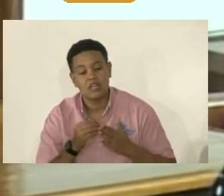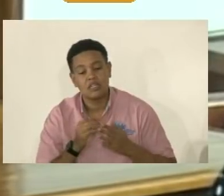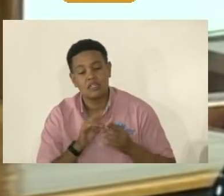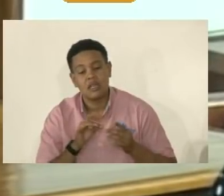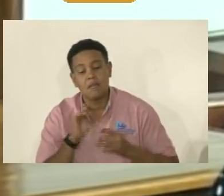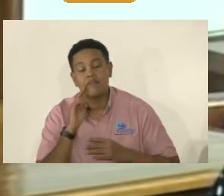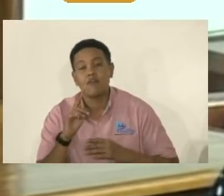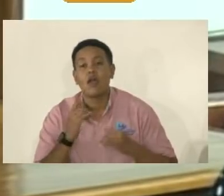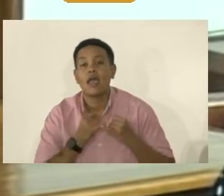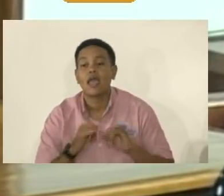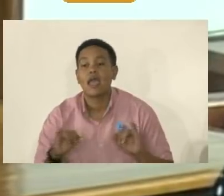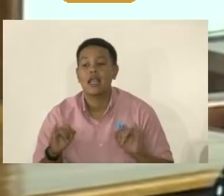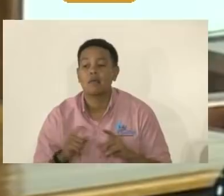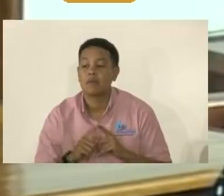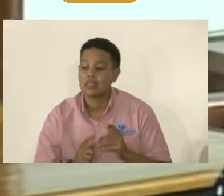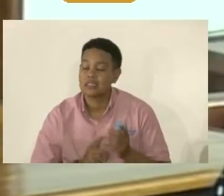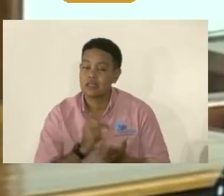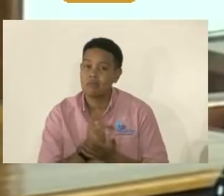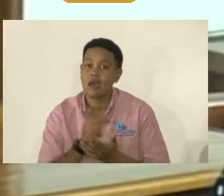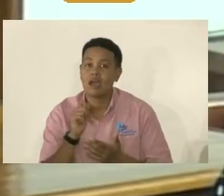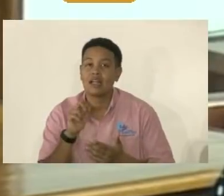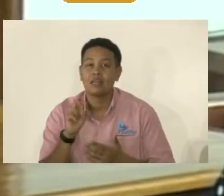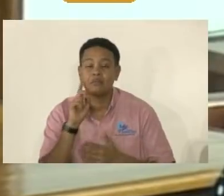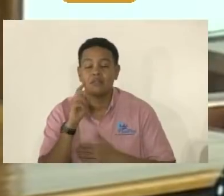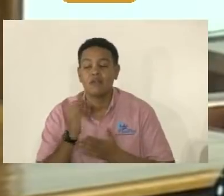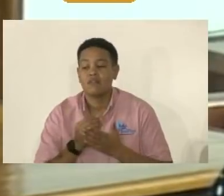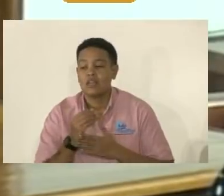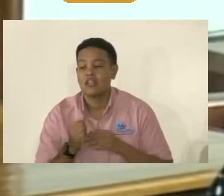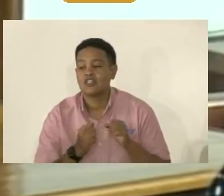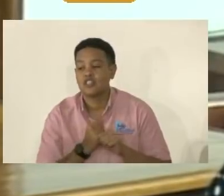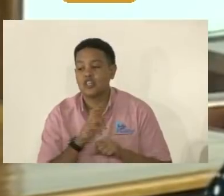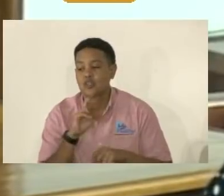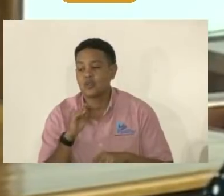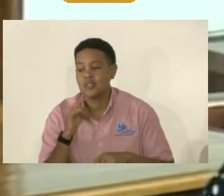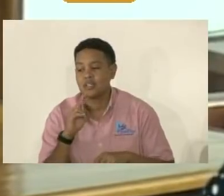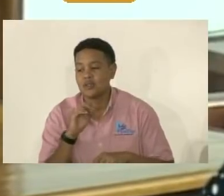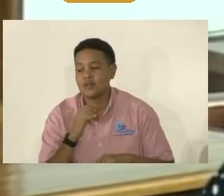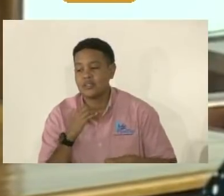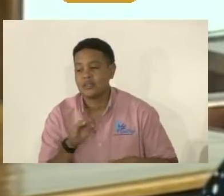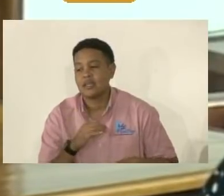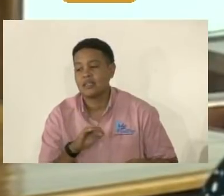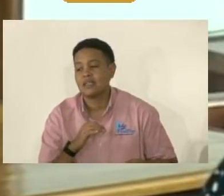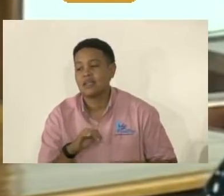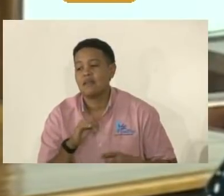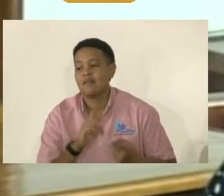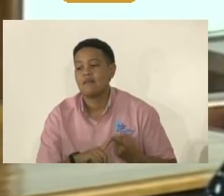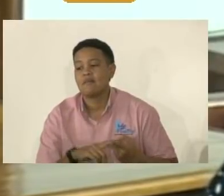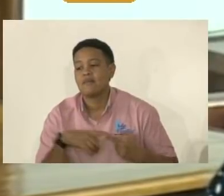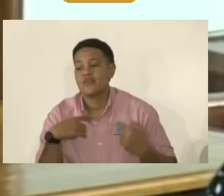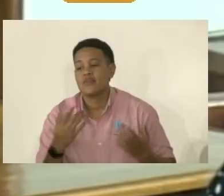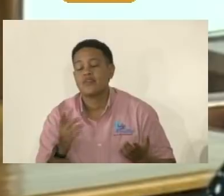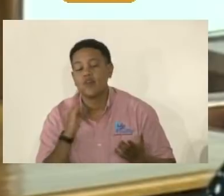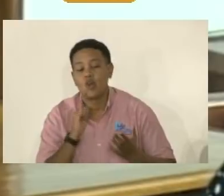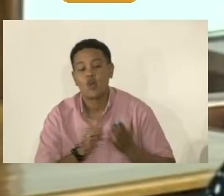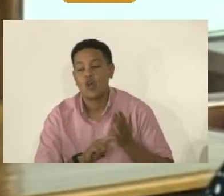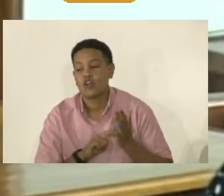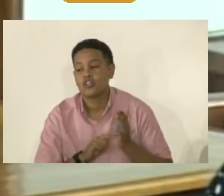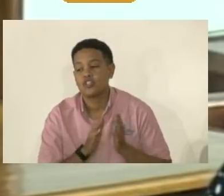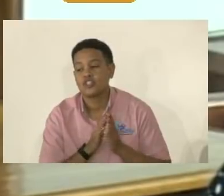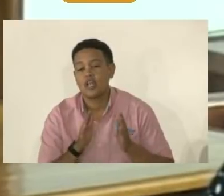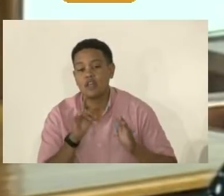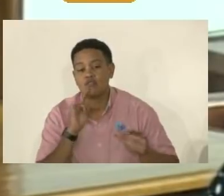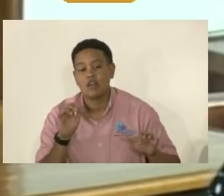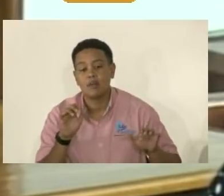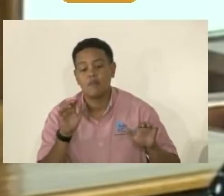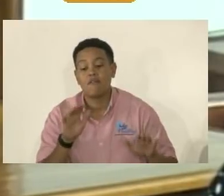of the Independence Park Limited for the financial year 2018-2019. Auditor General's